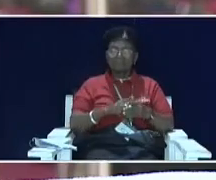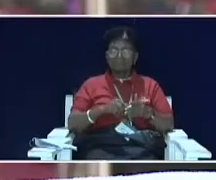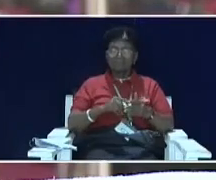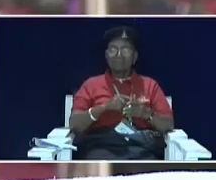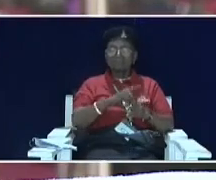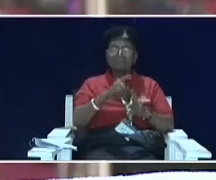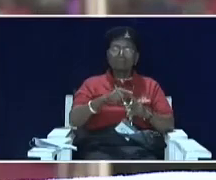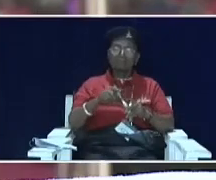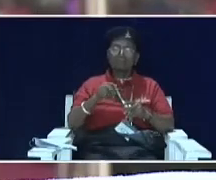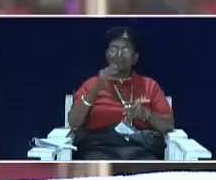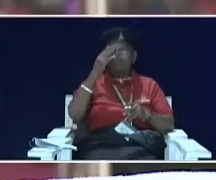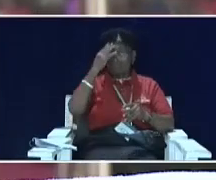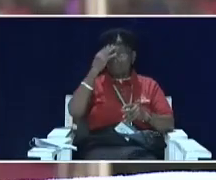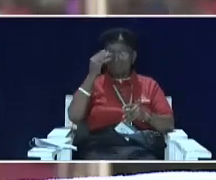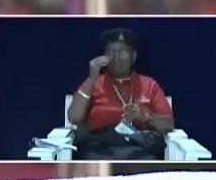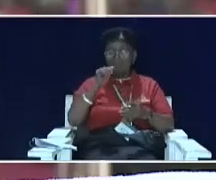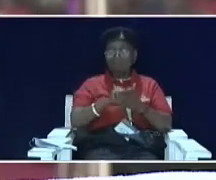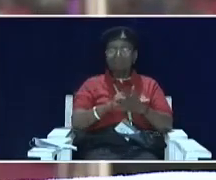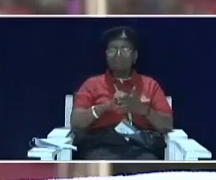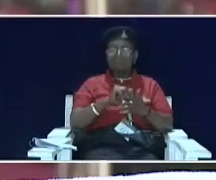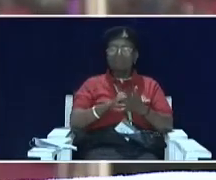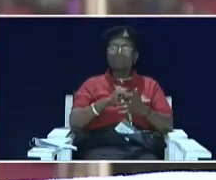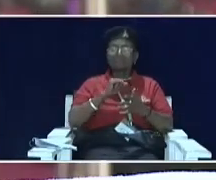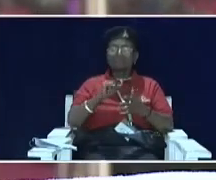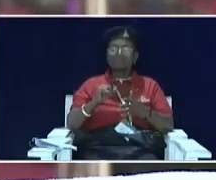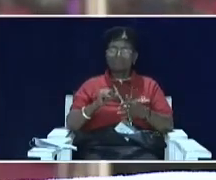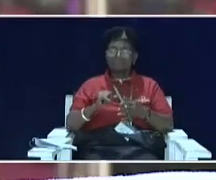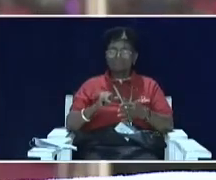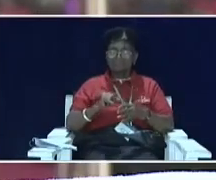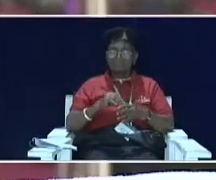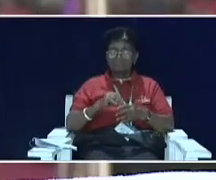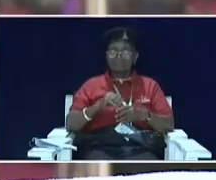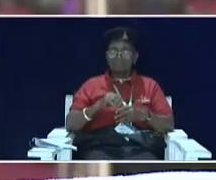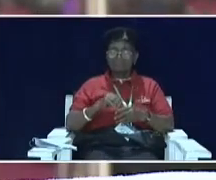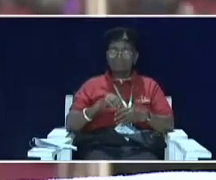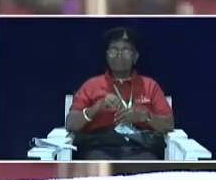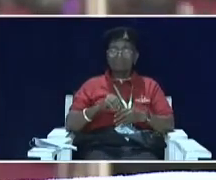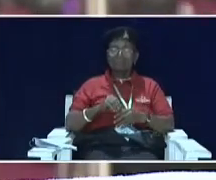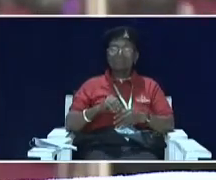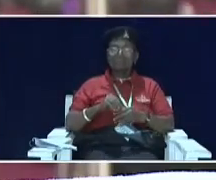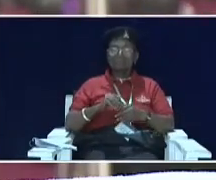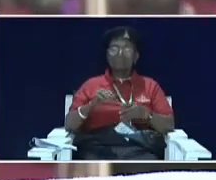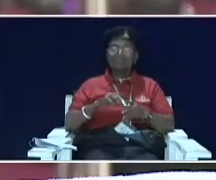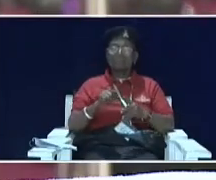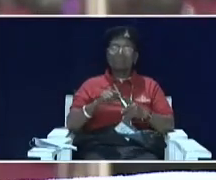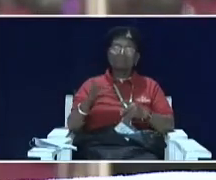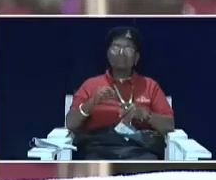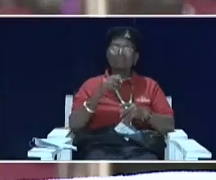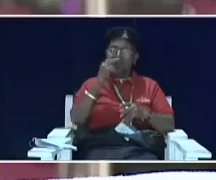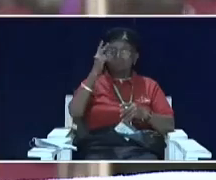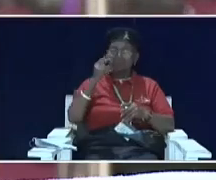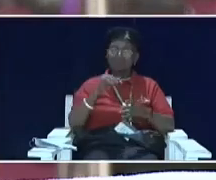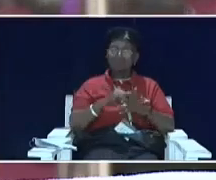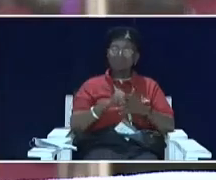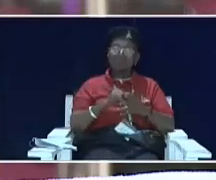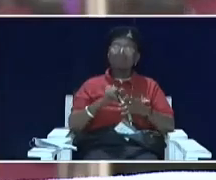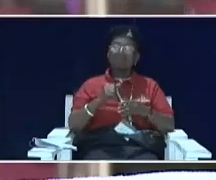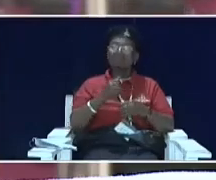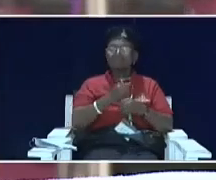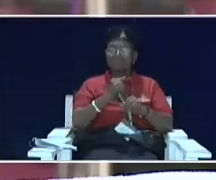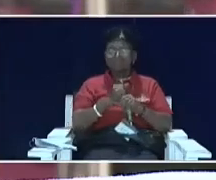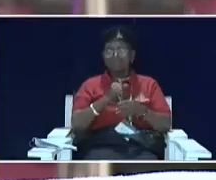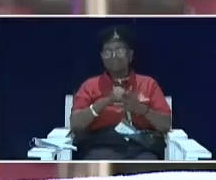you see a blind man, spit on the ground, make some mud, and anoint the face and see what happens?